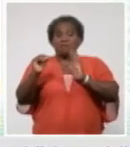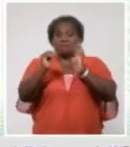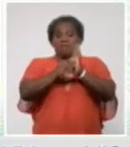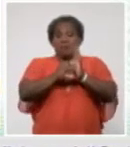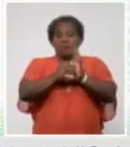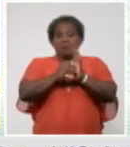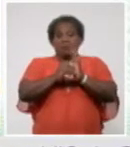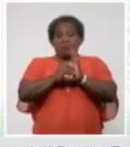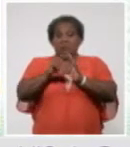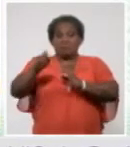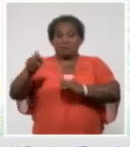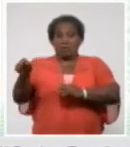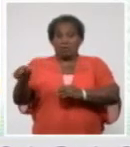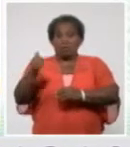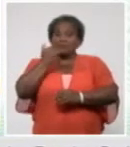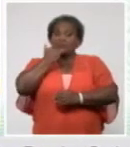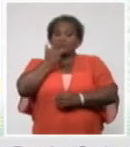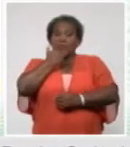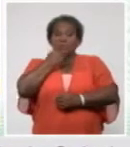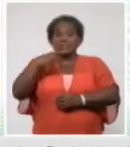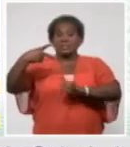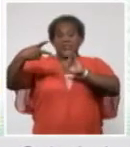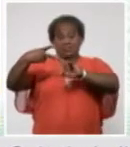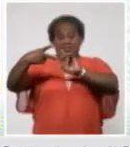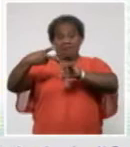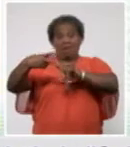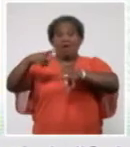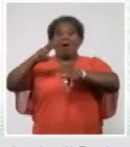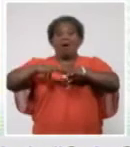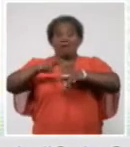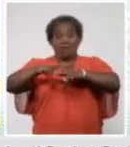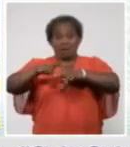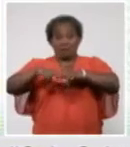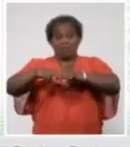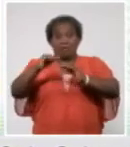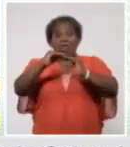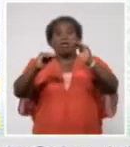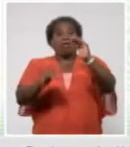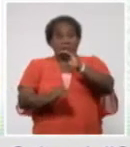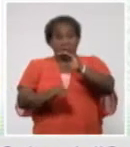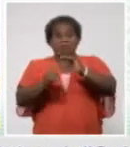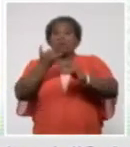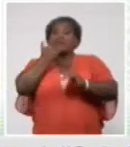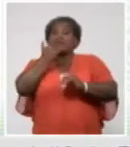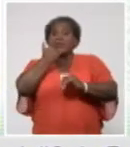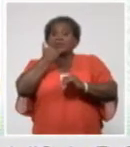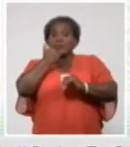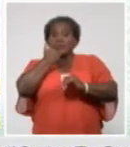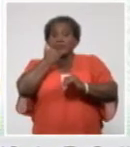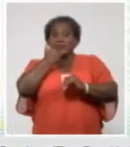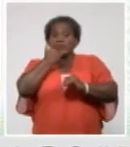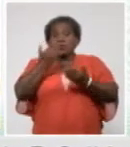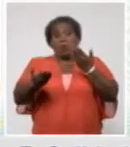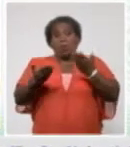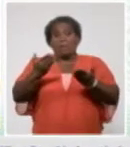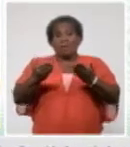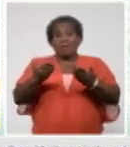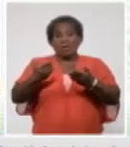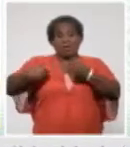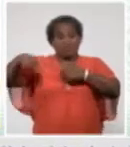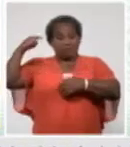4.94. Matanzas similar to the day before with 2.92. Camagüey